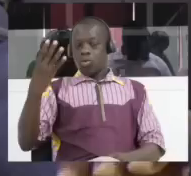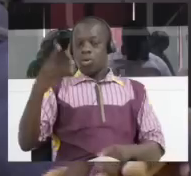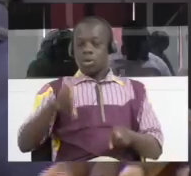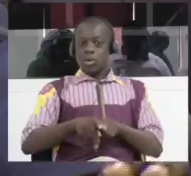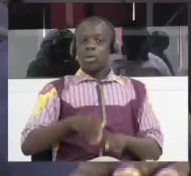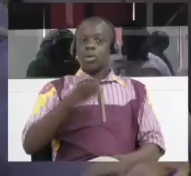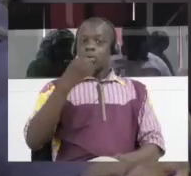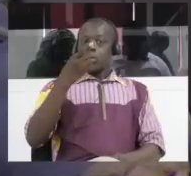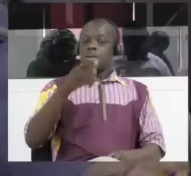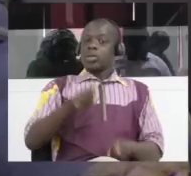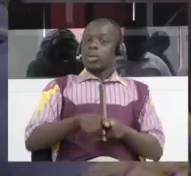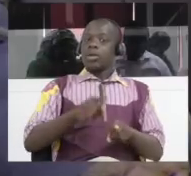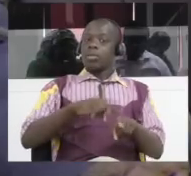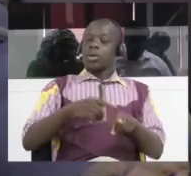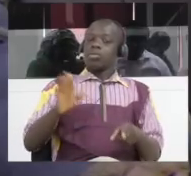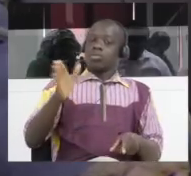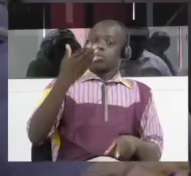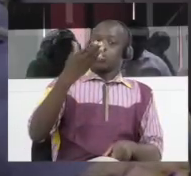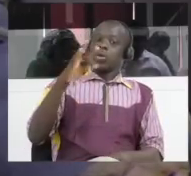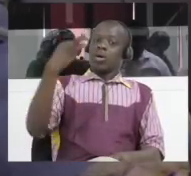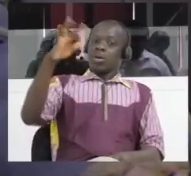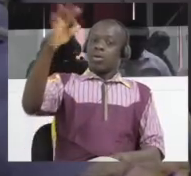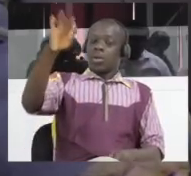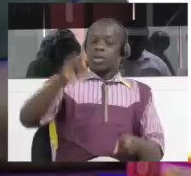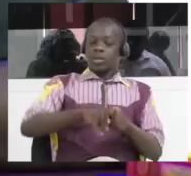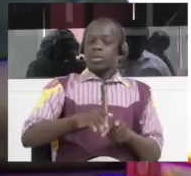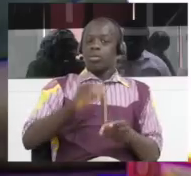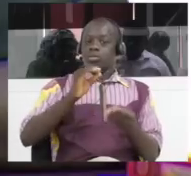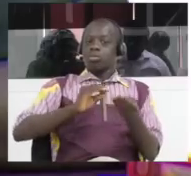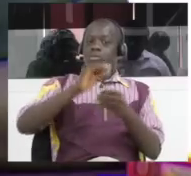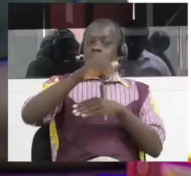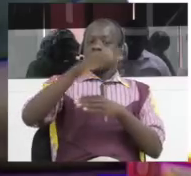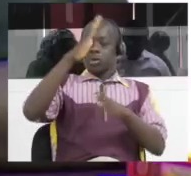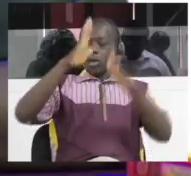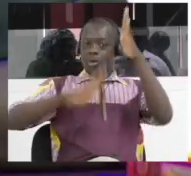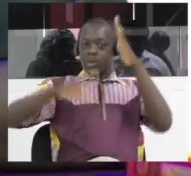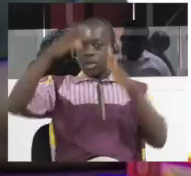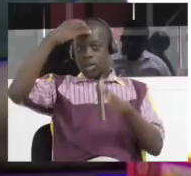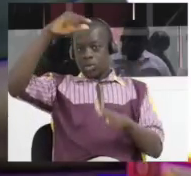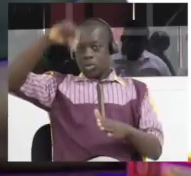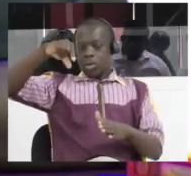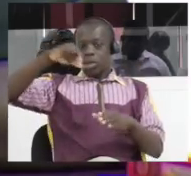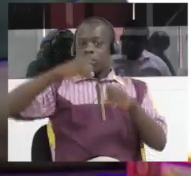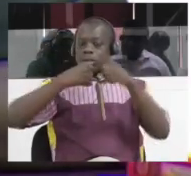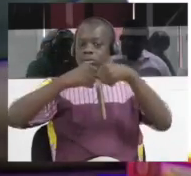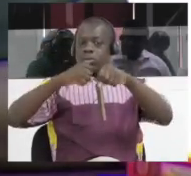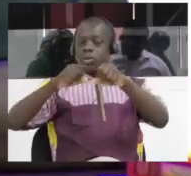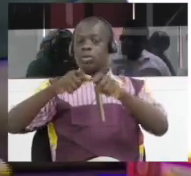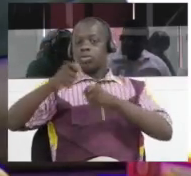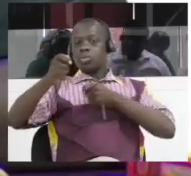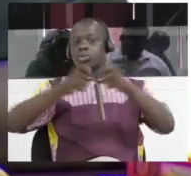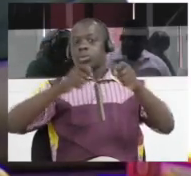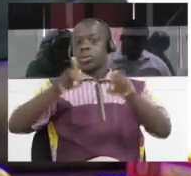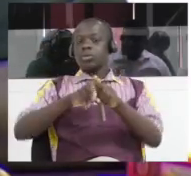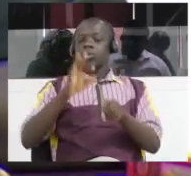1994? As I said, when I was redeployed from Farafeni, I was posted at the Army headquarters as SO2 operations and